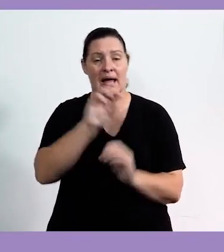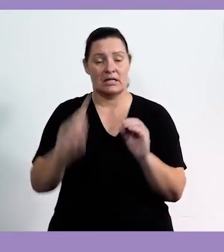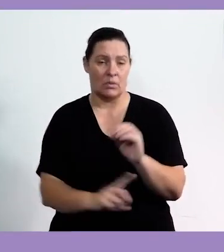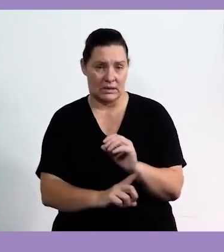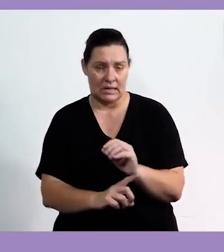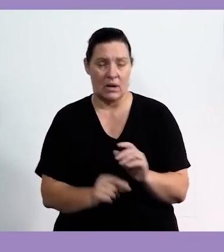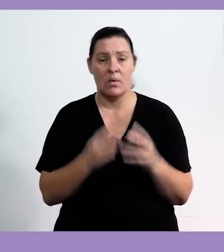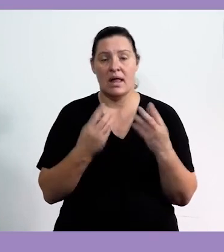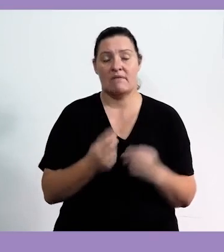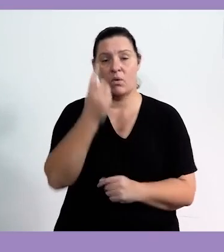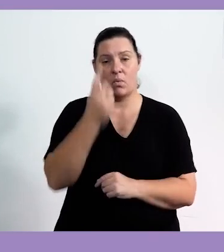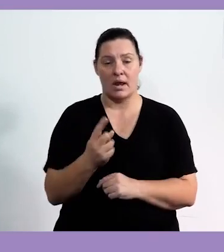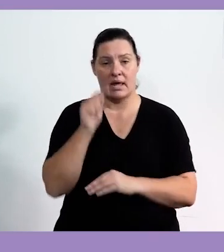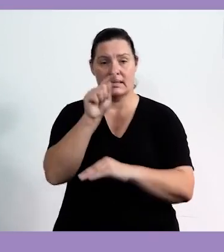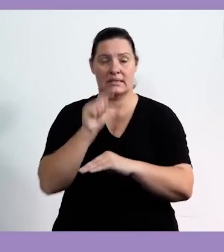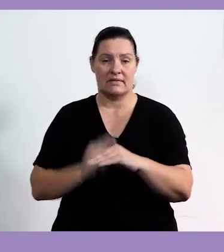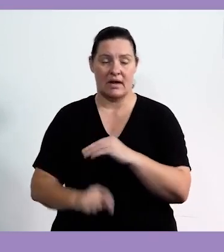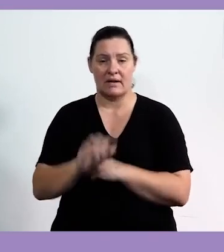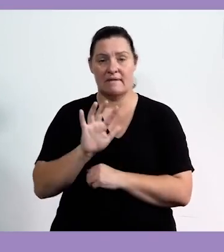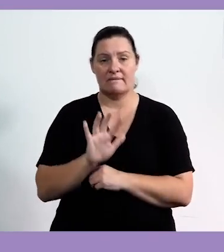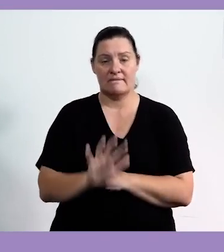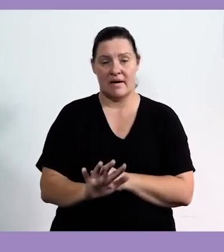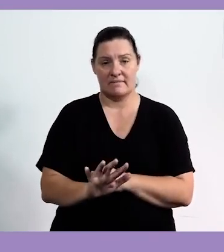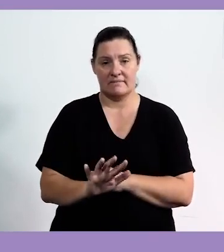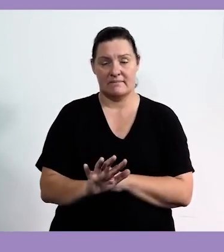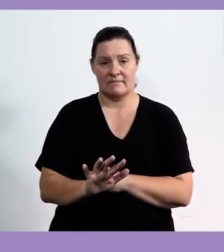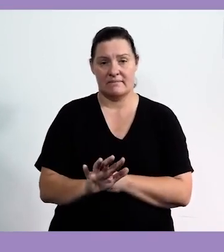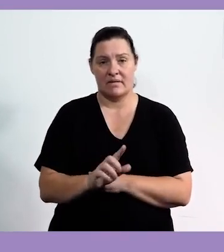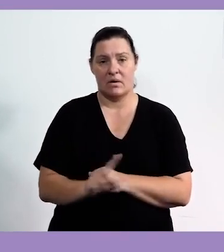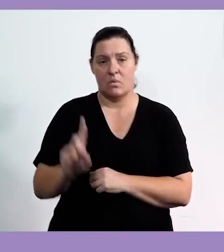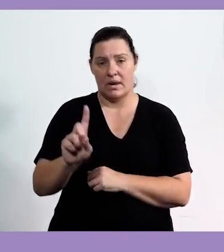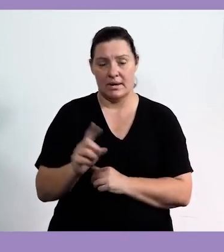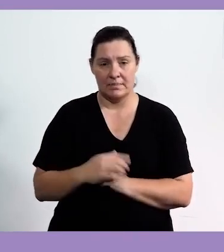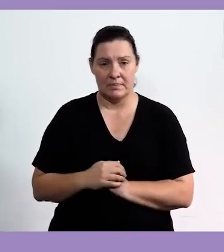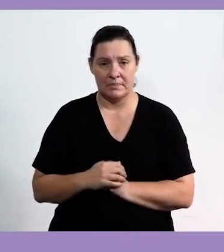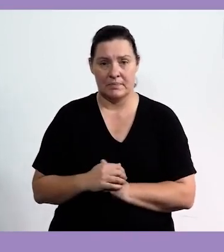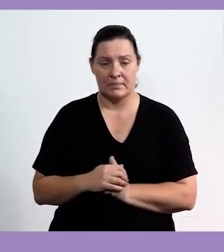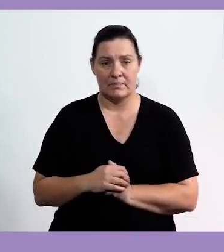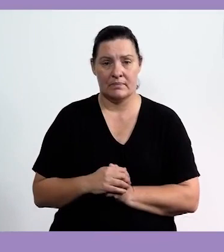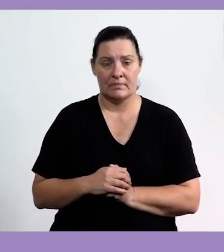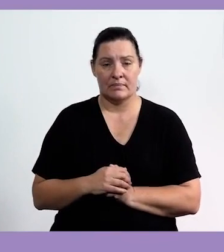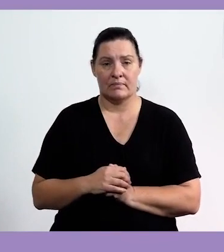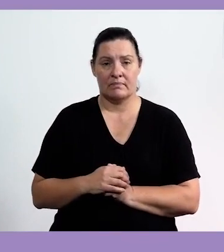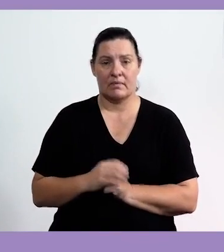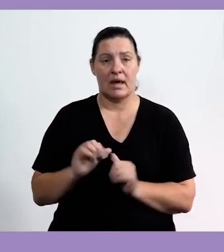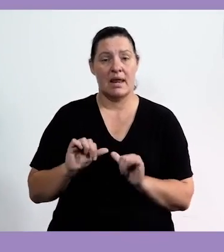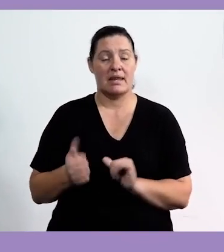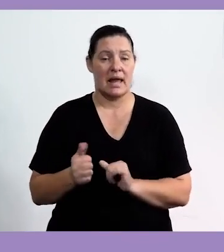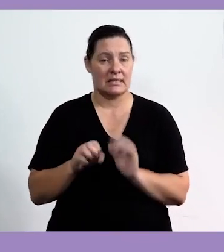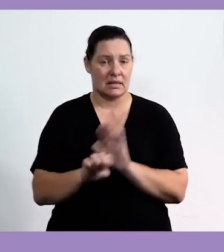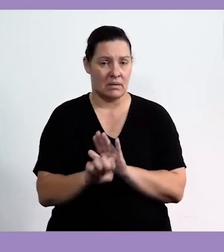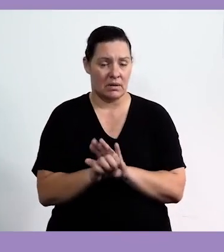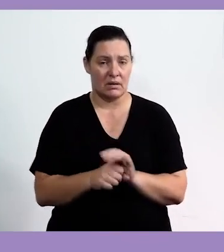a denominator, and we have 1 divided by 5 to the exponent 1. Our